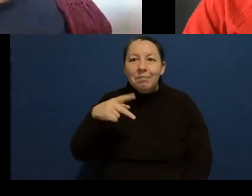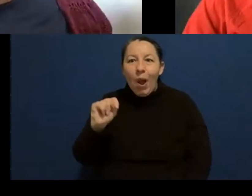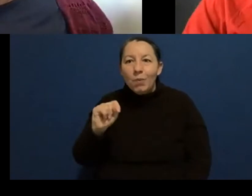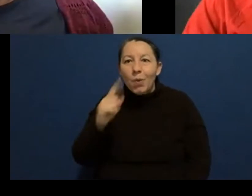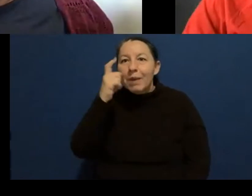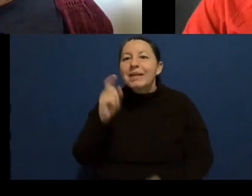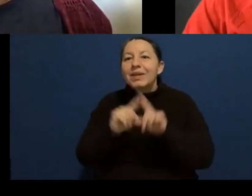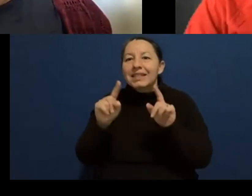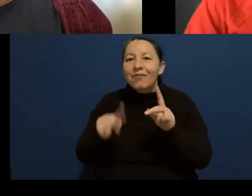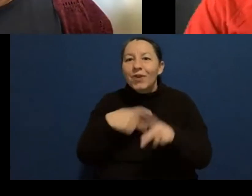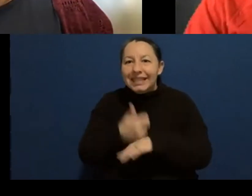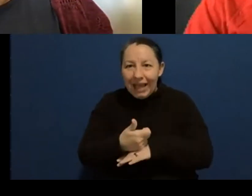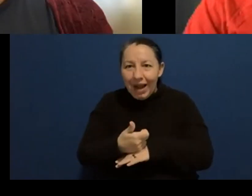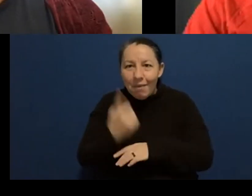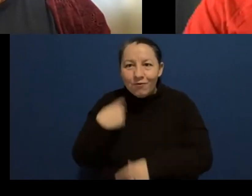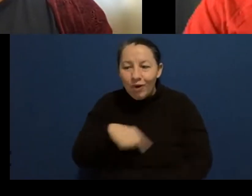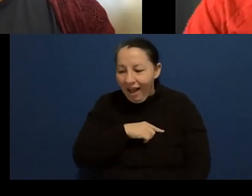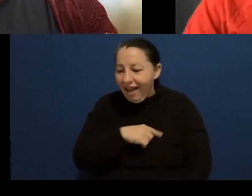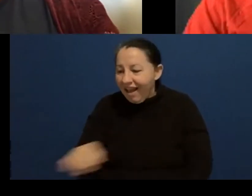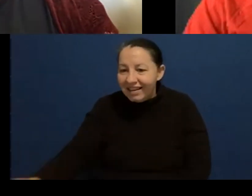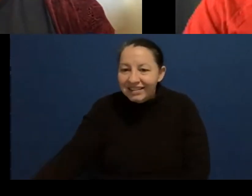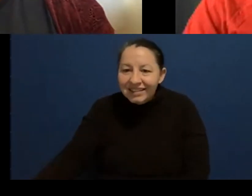different format for us.